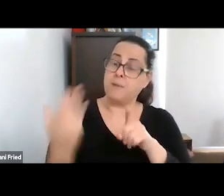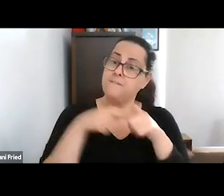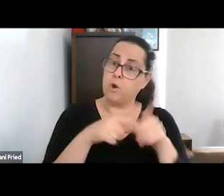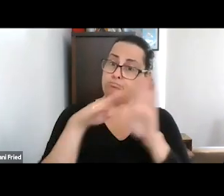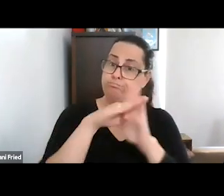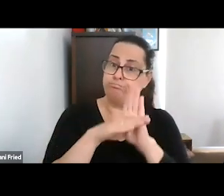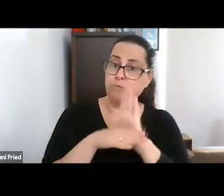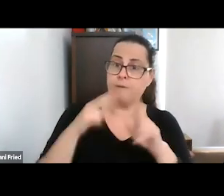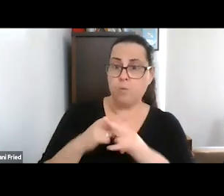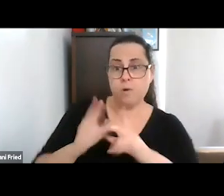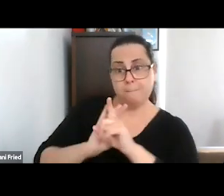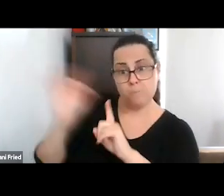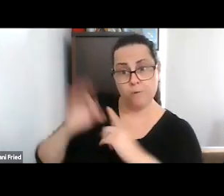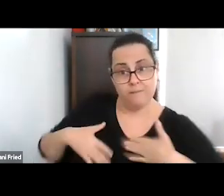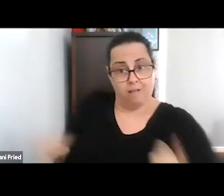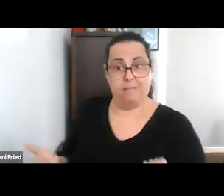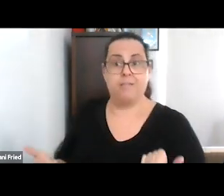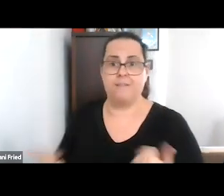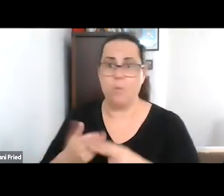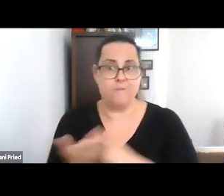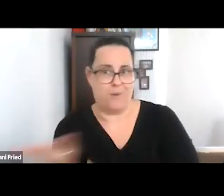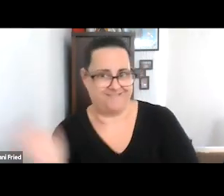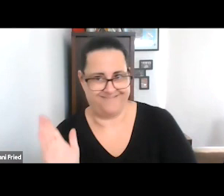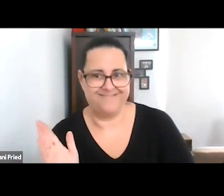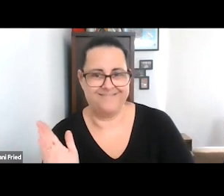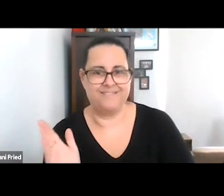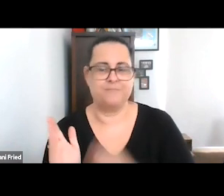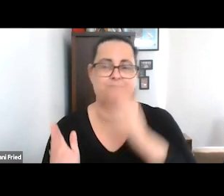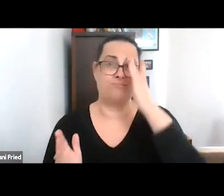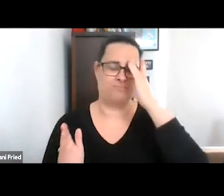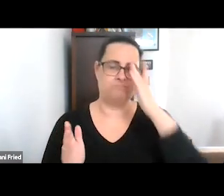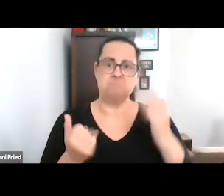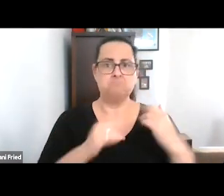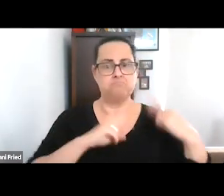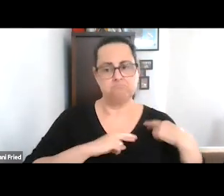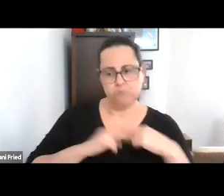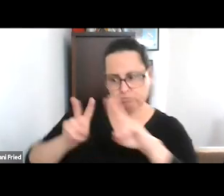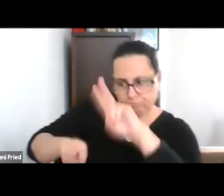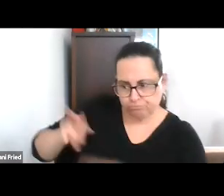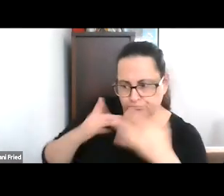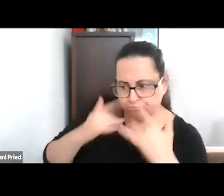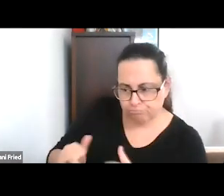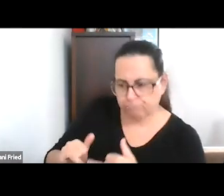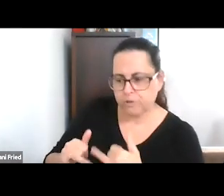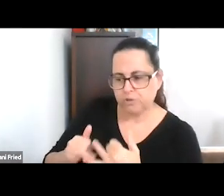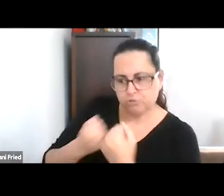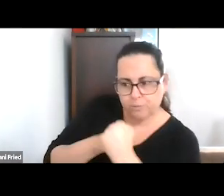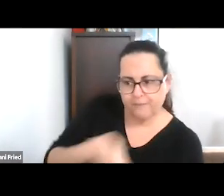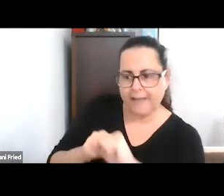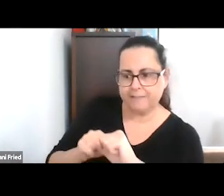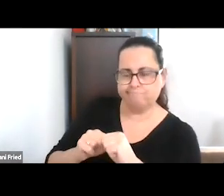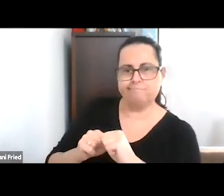preventive activities in general practice, and this is for everybody. They have a role in screening, monitoring, prevention and management